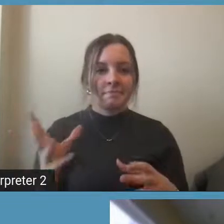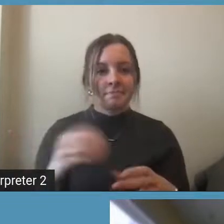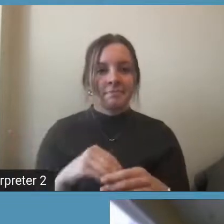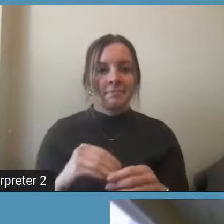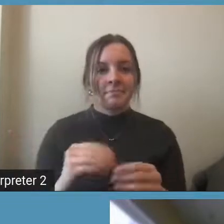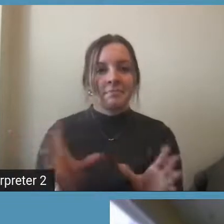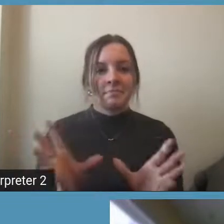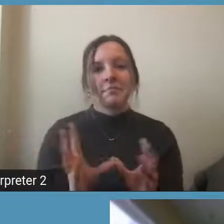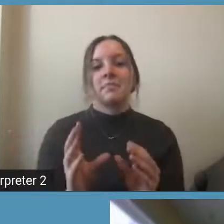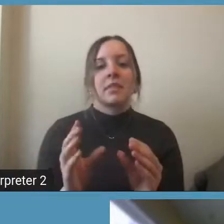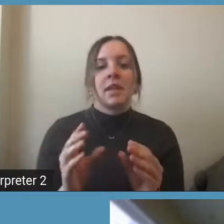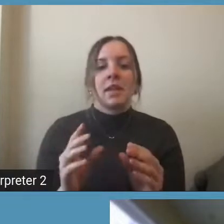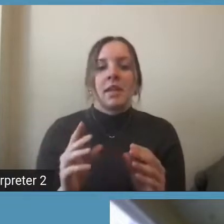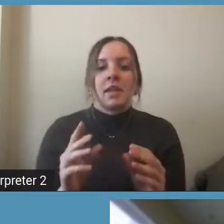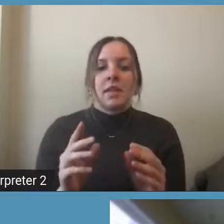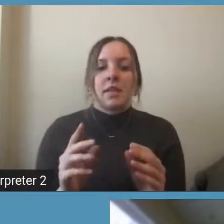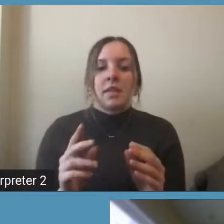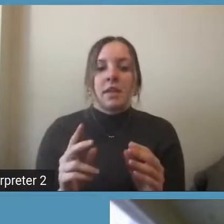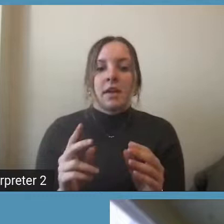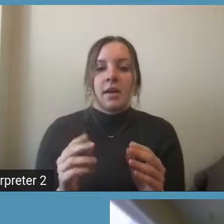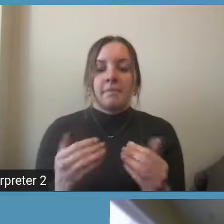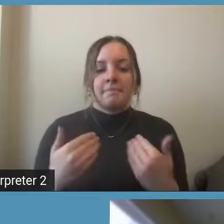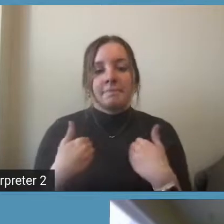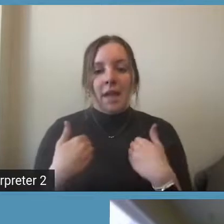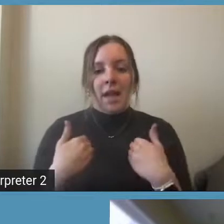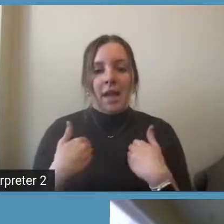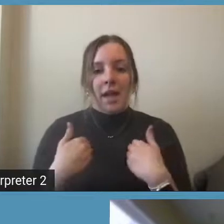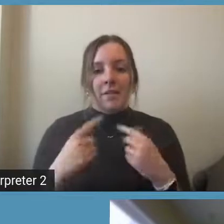page that shows anything that I pointed to.